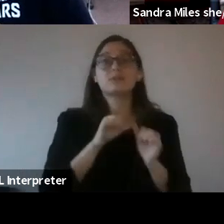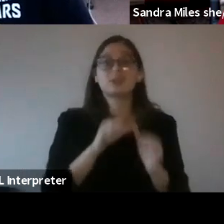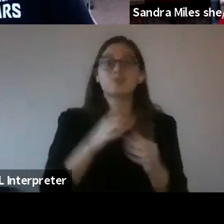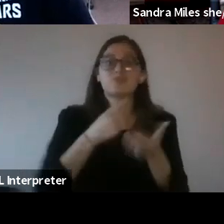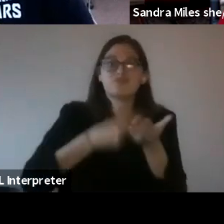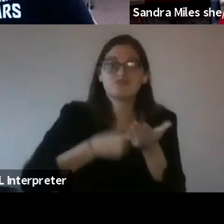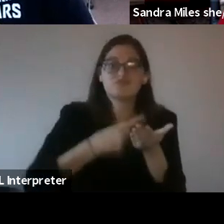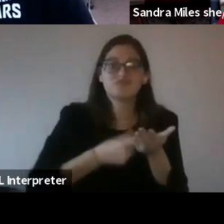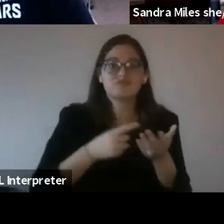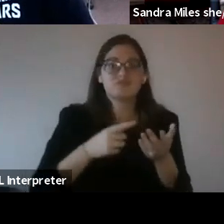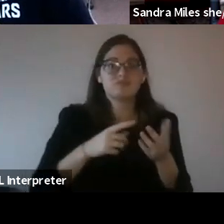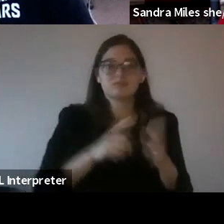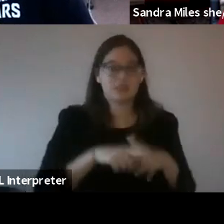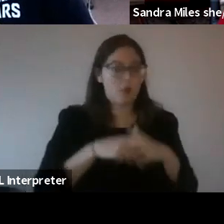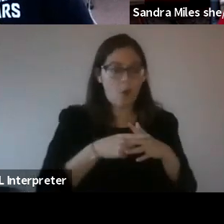the opening,